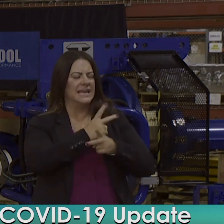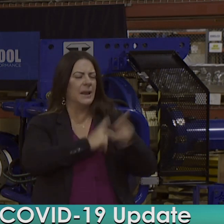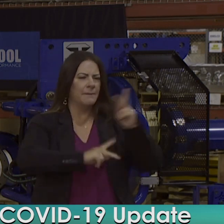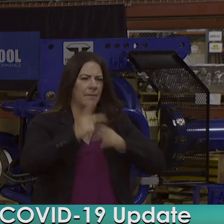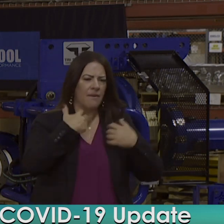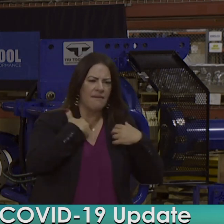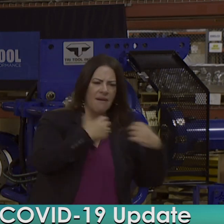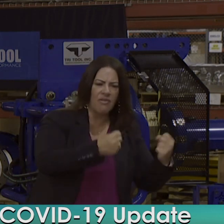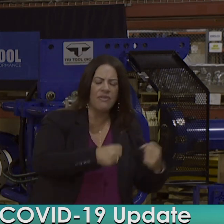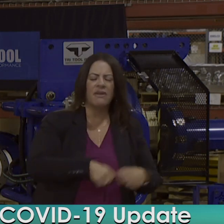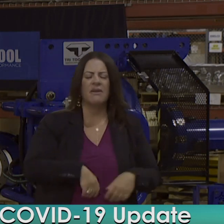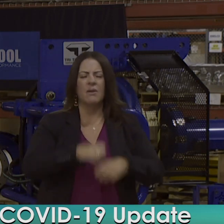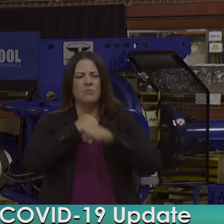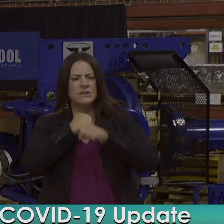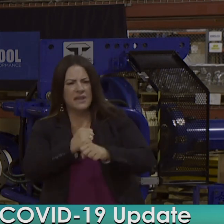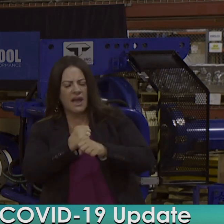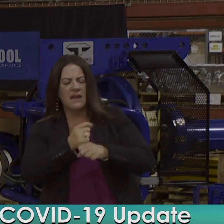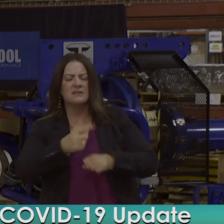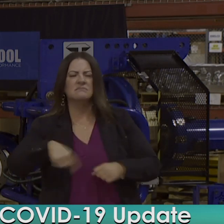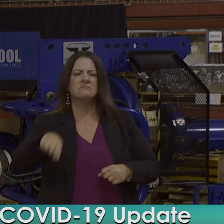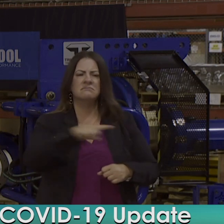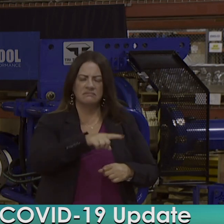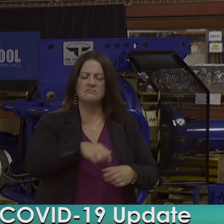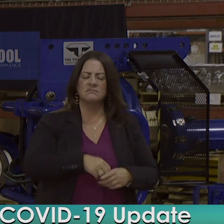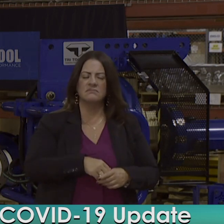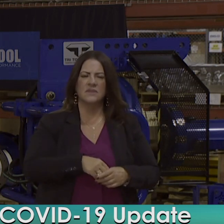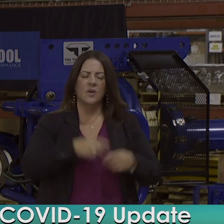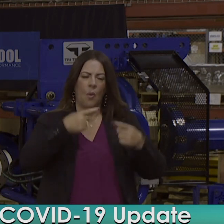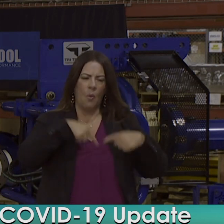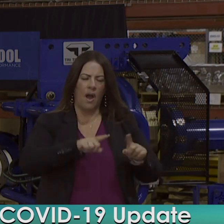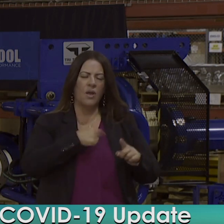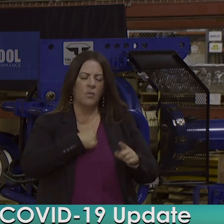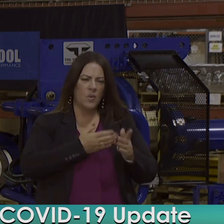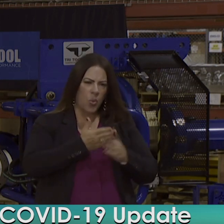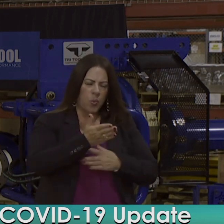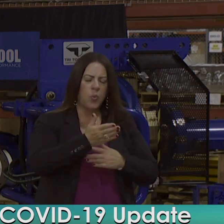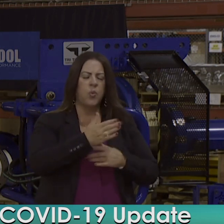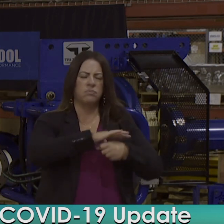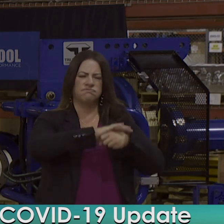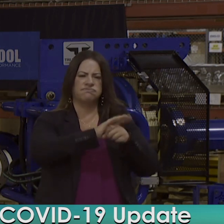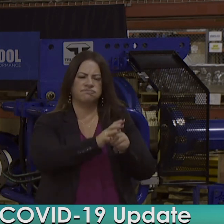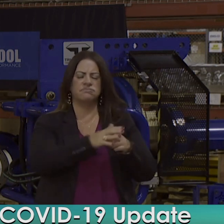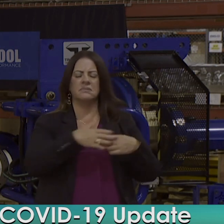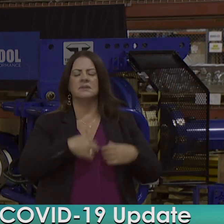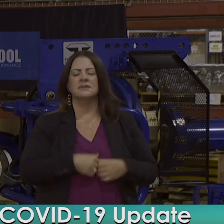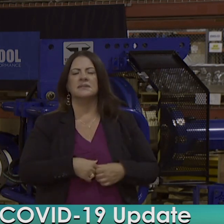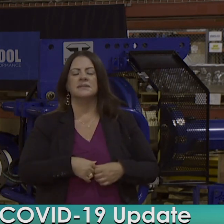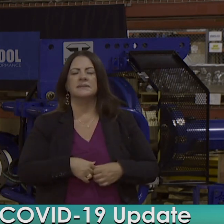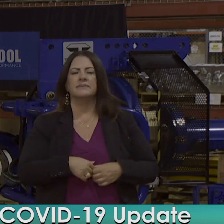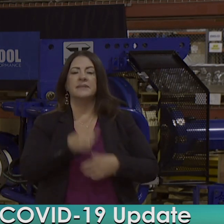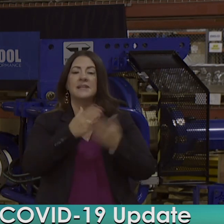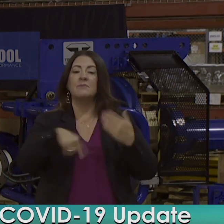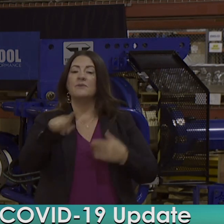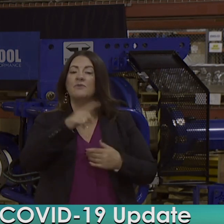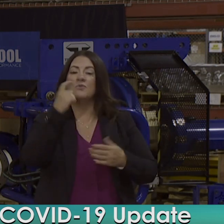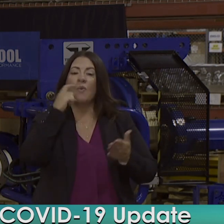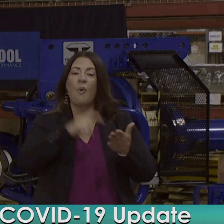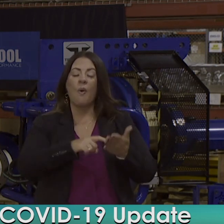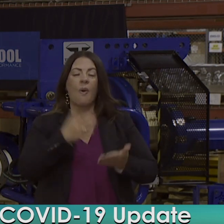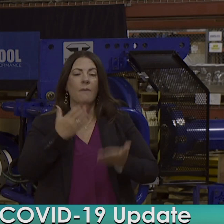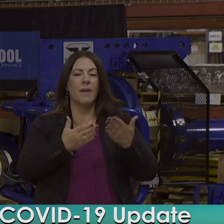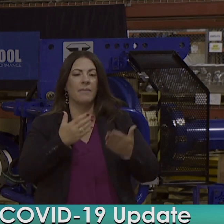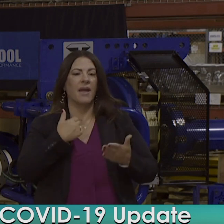and protect them as we work through this pandemic. I have been out, and some of you may have noticed, in some of